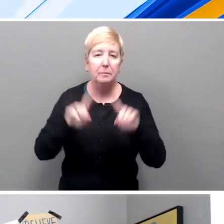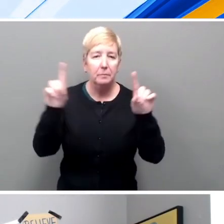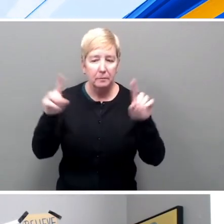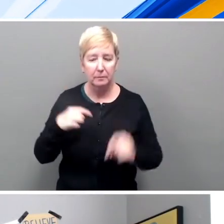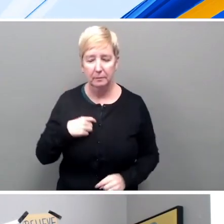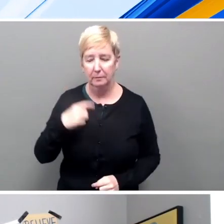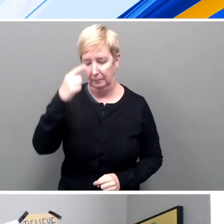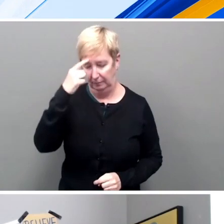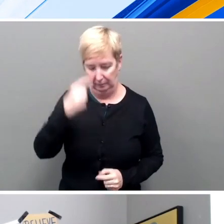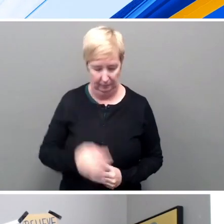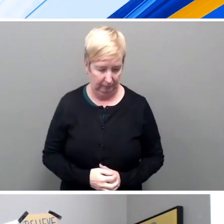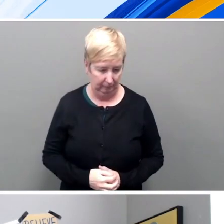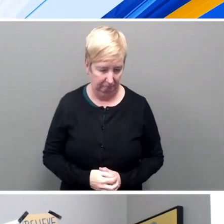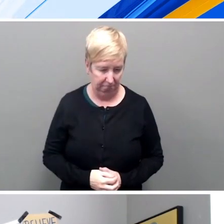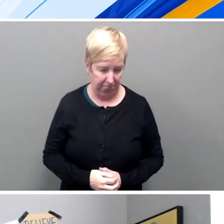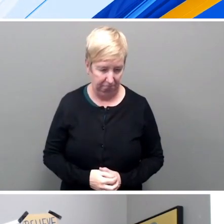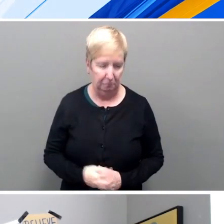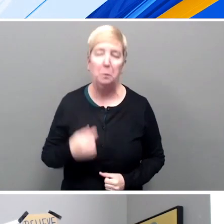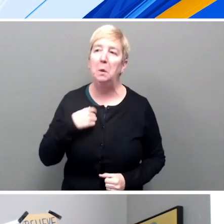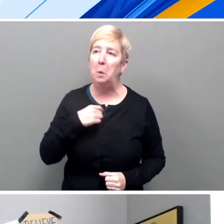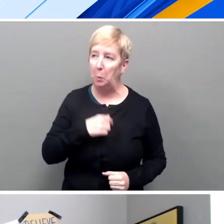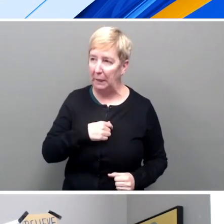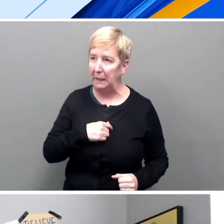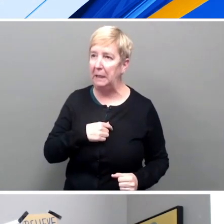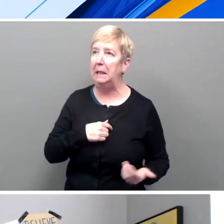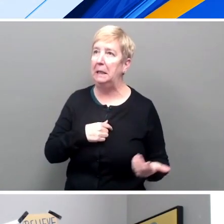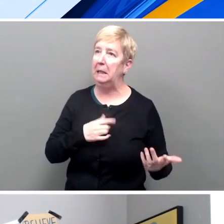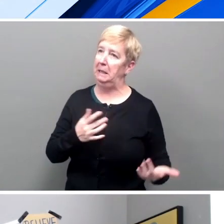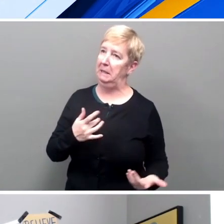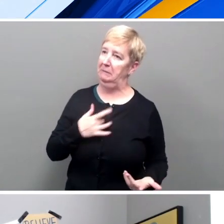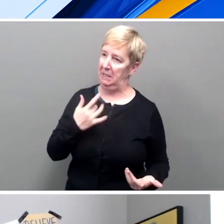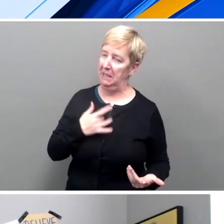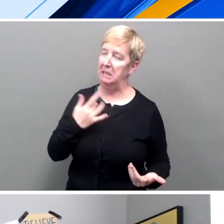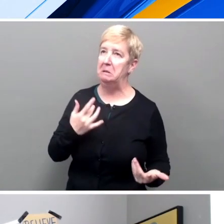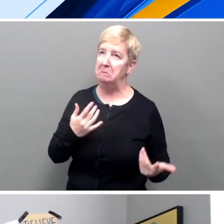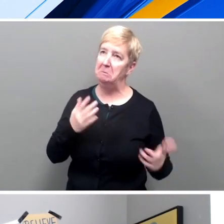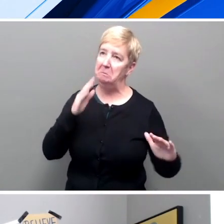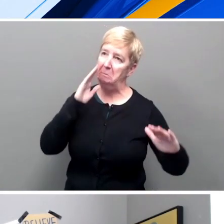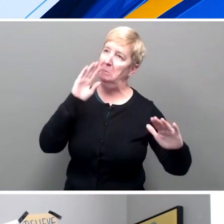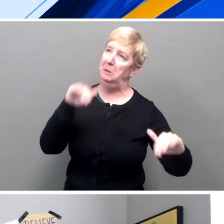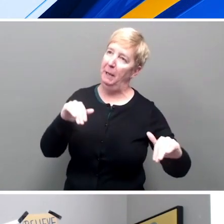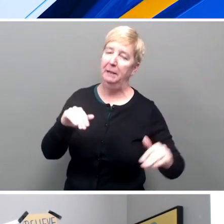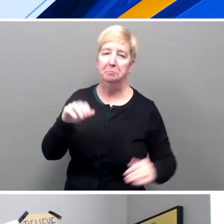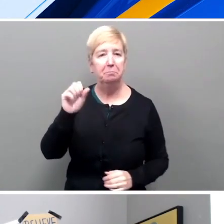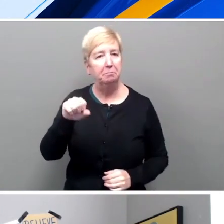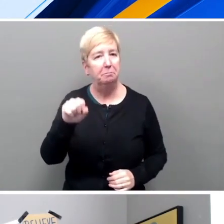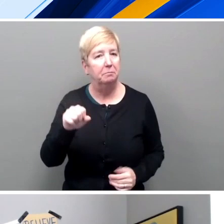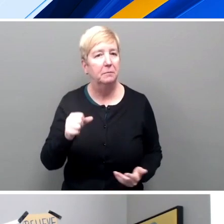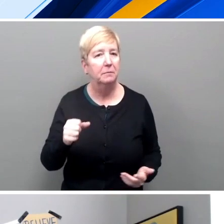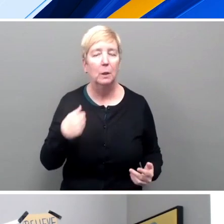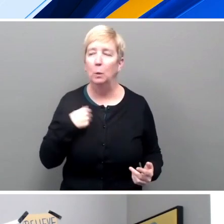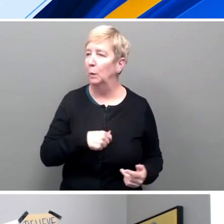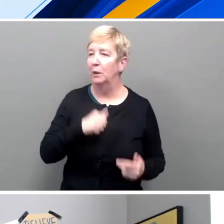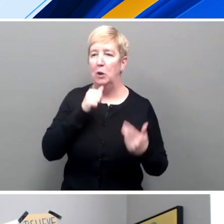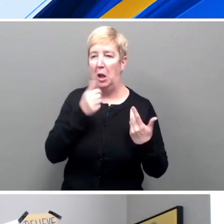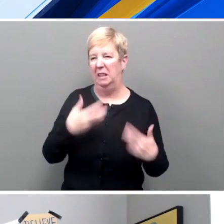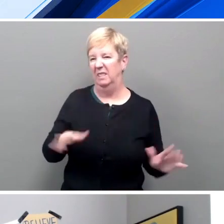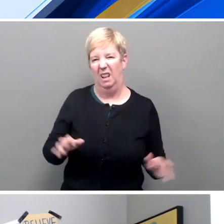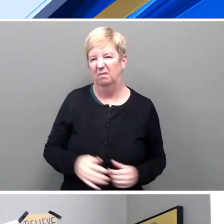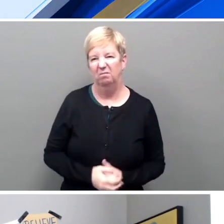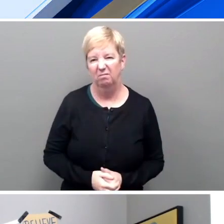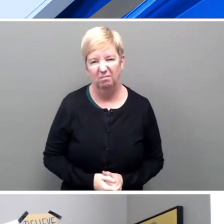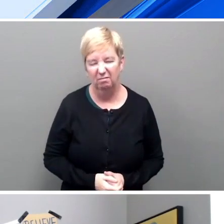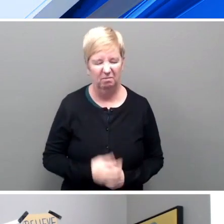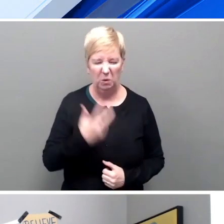most likely expect that this will that we won't be done after